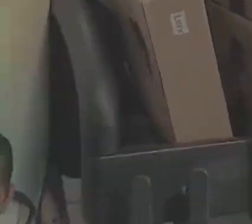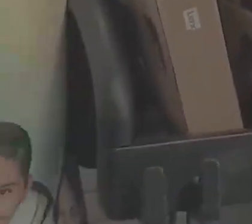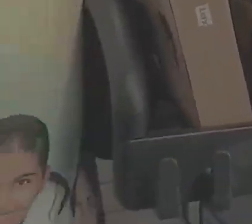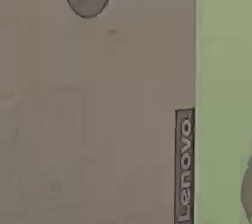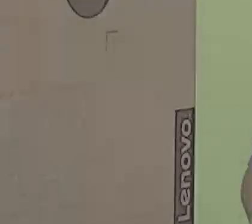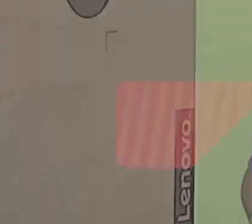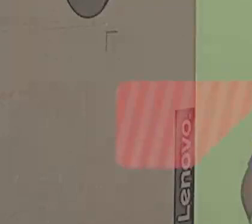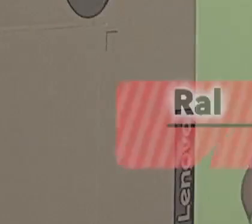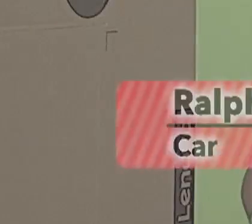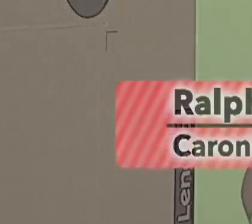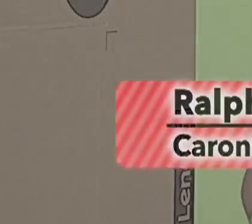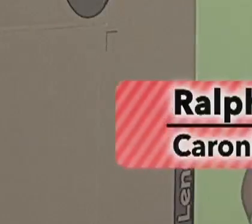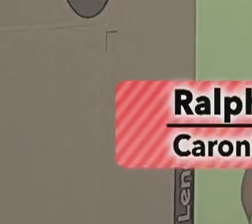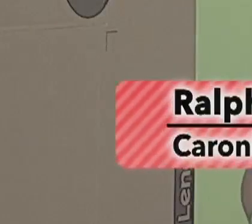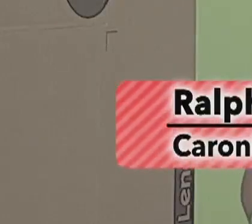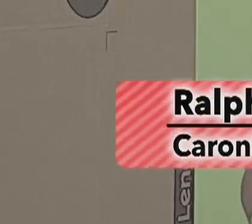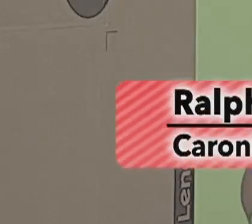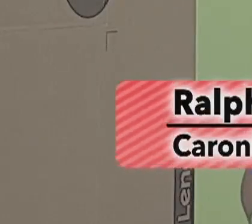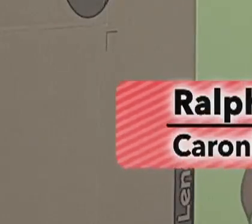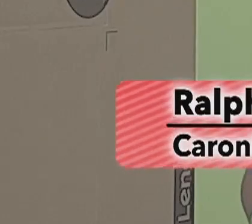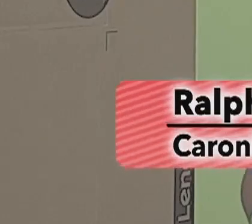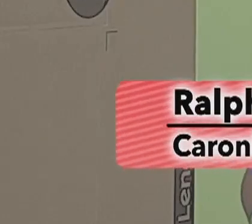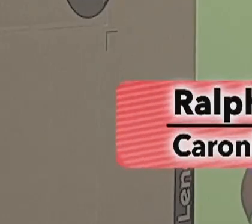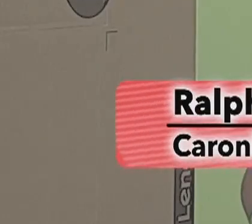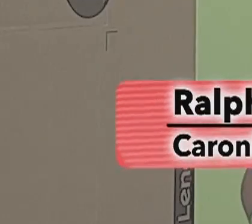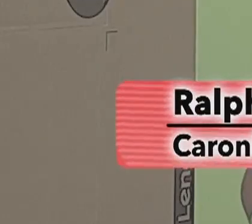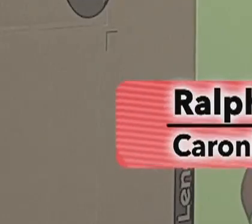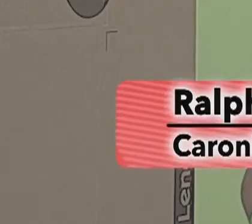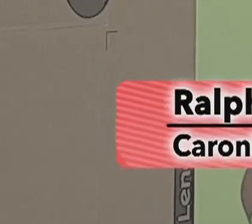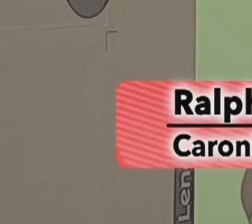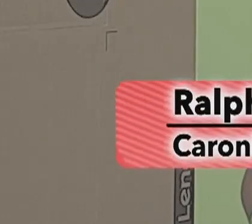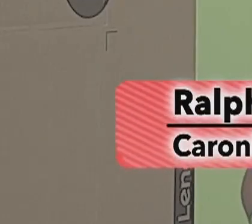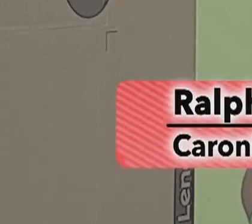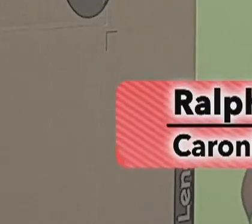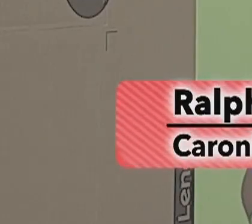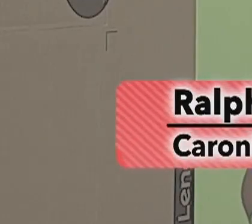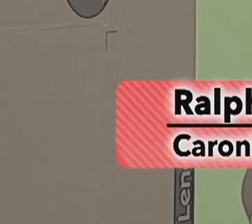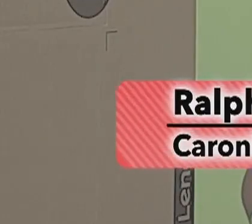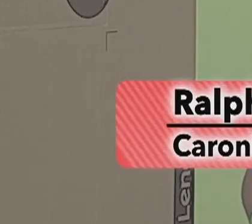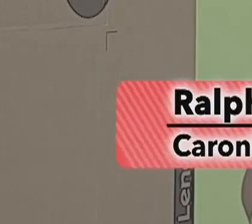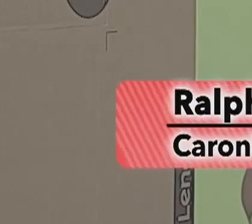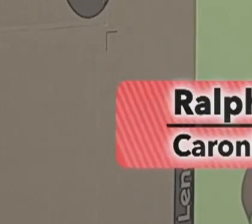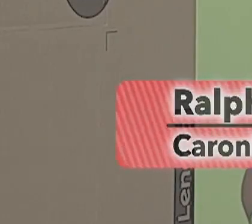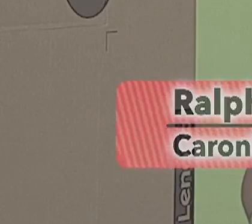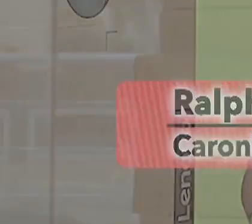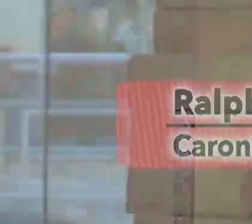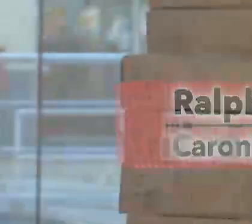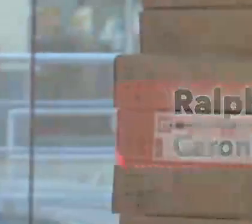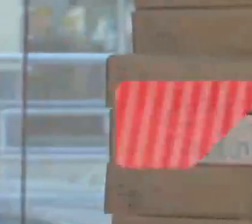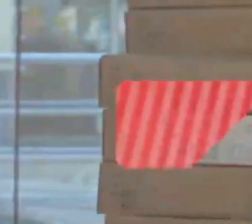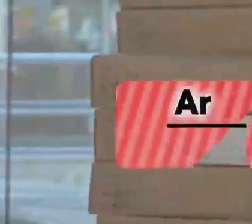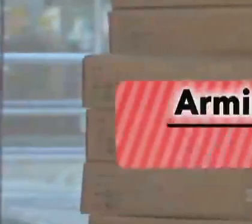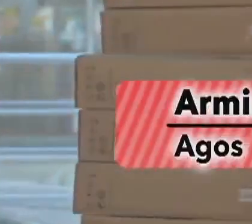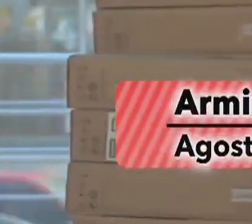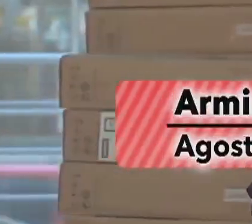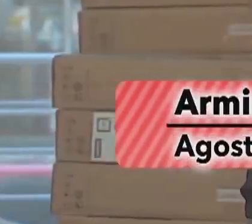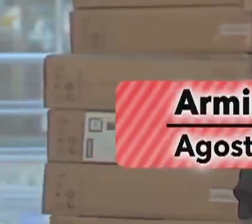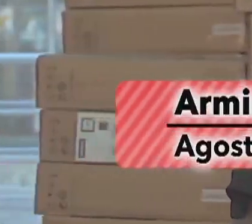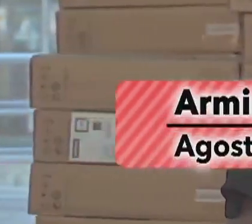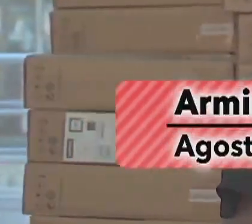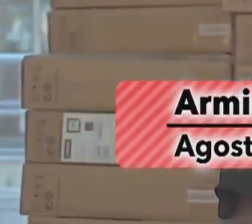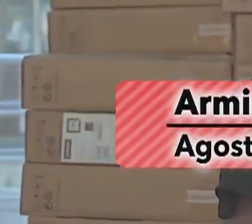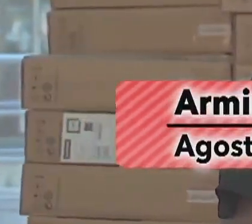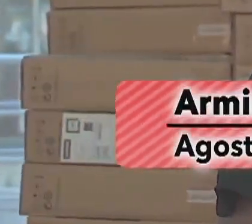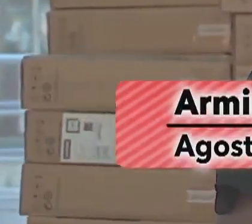Hindu School. So I must take the opportunity to thank the Ministry of Education for the provision of these devices. My name is